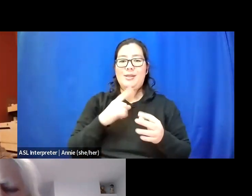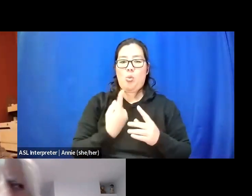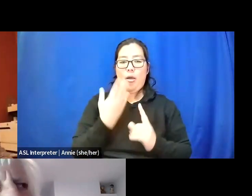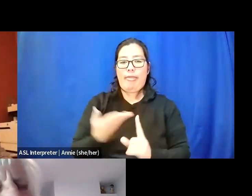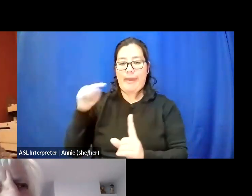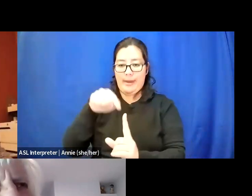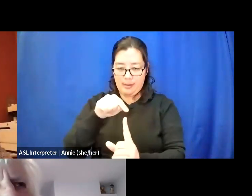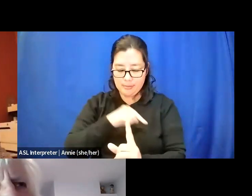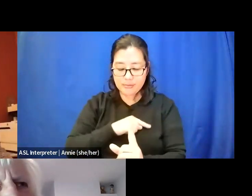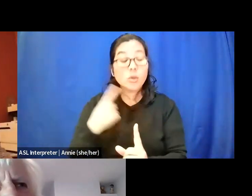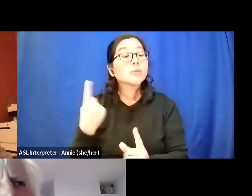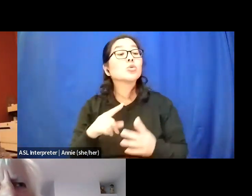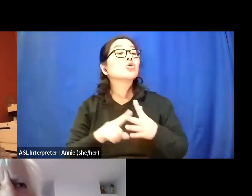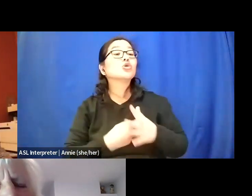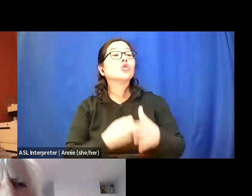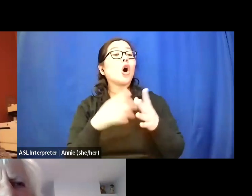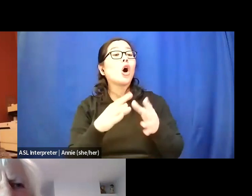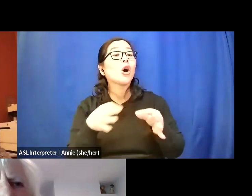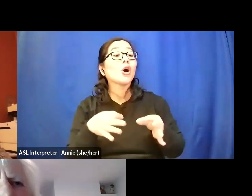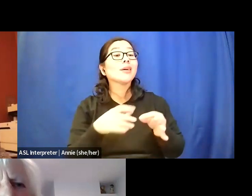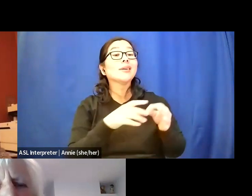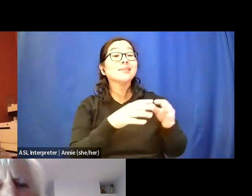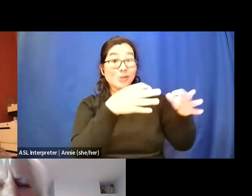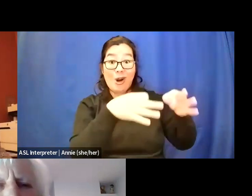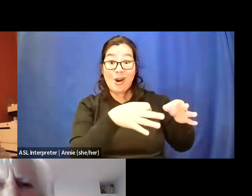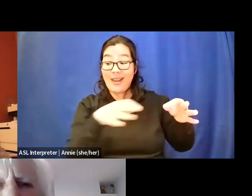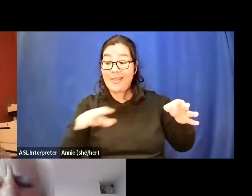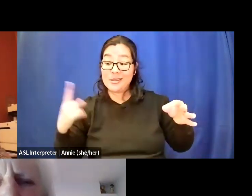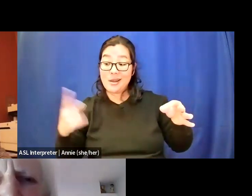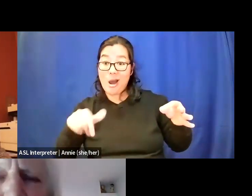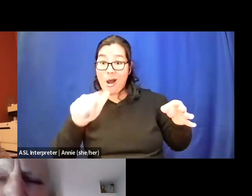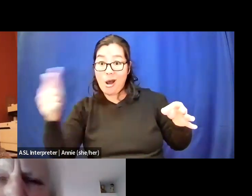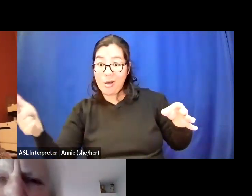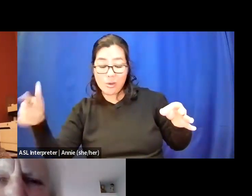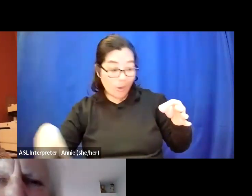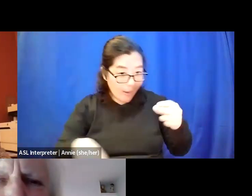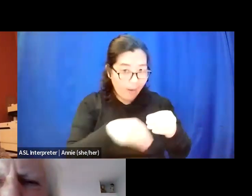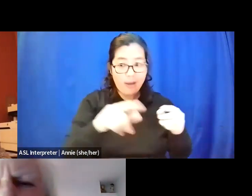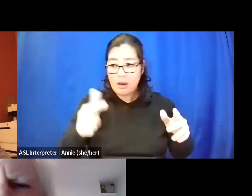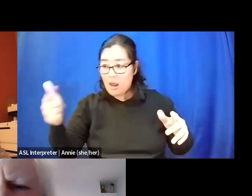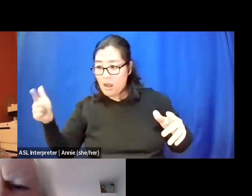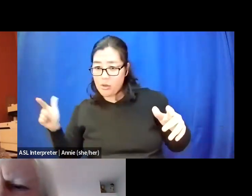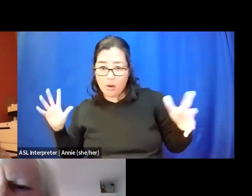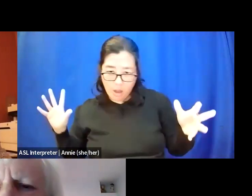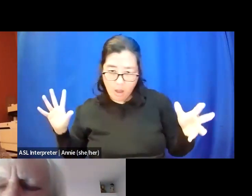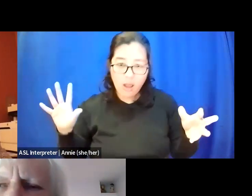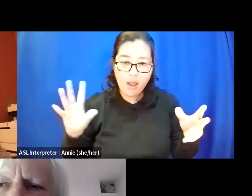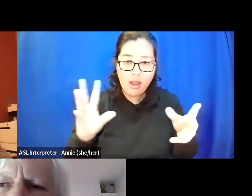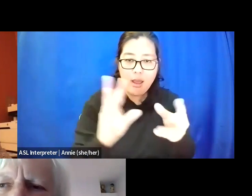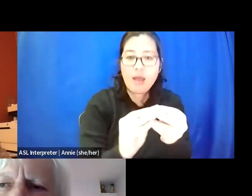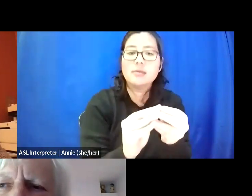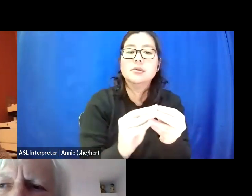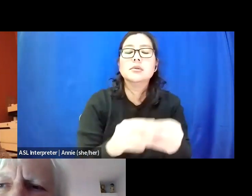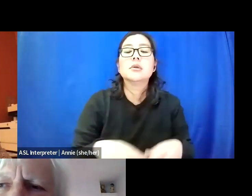somebody would start with something and somebody else would add something. So there's a sort of cumulative effect. And if you could sort of take